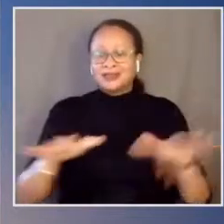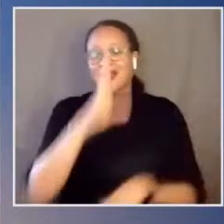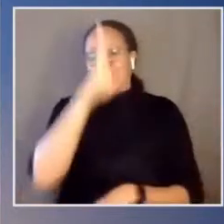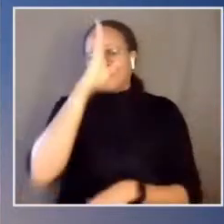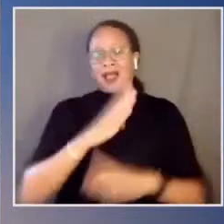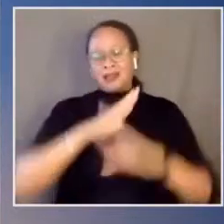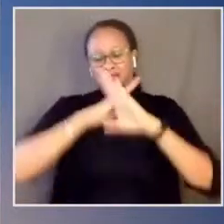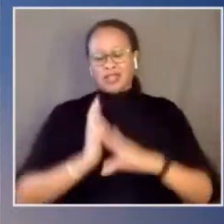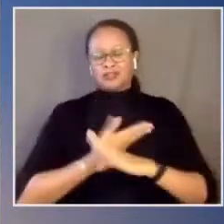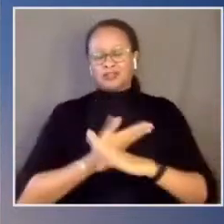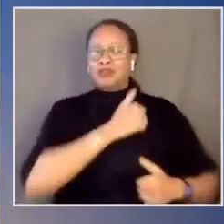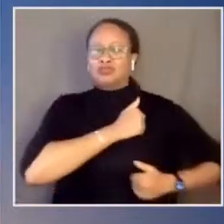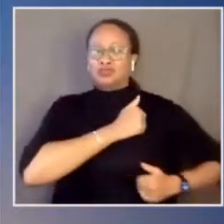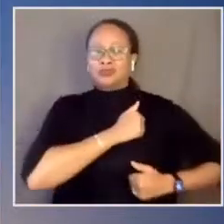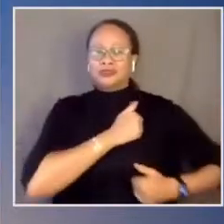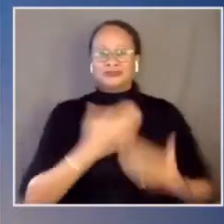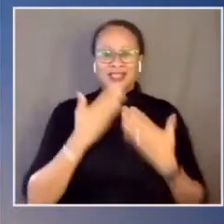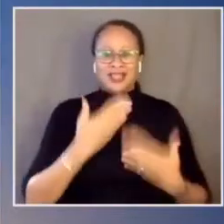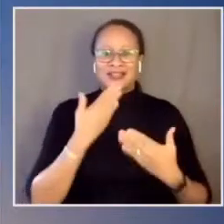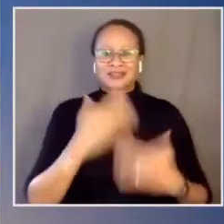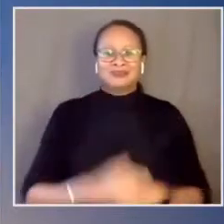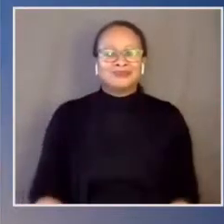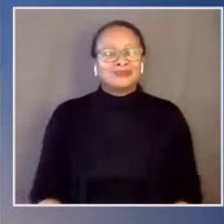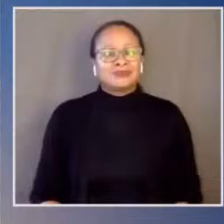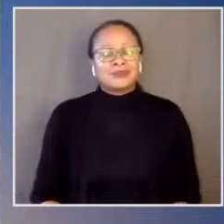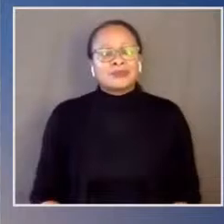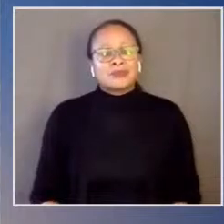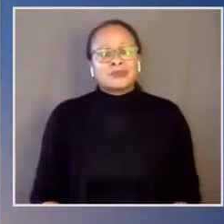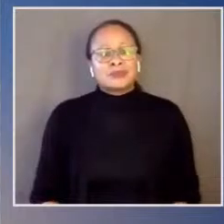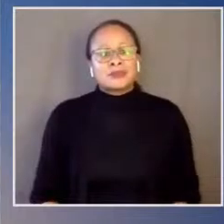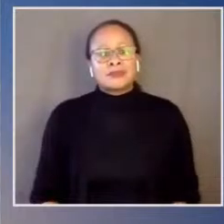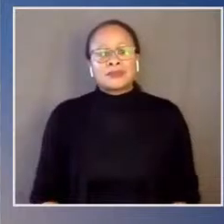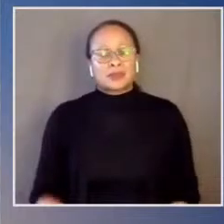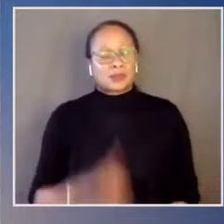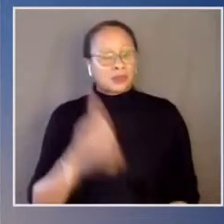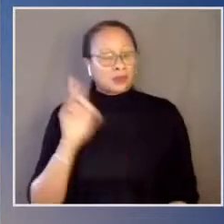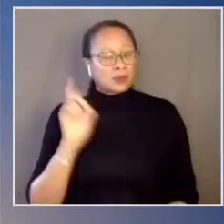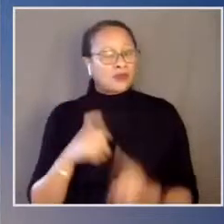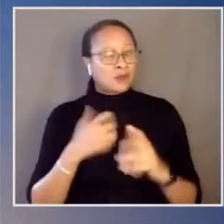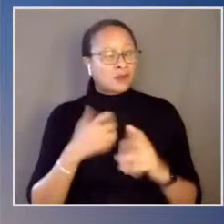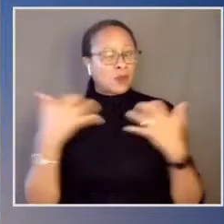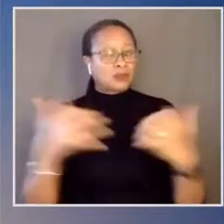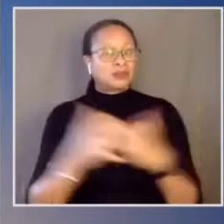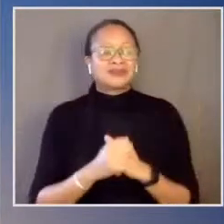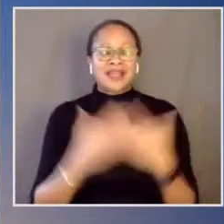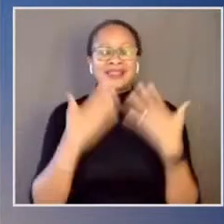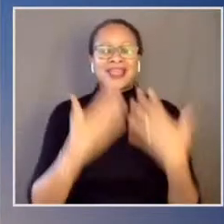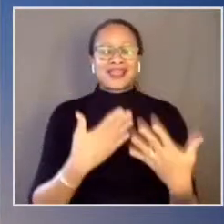Thank you.